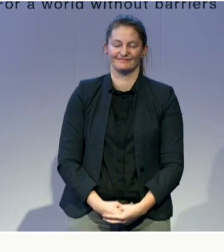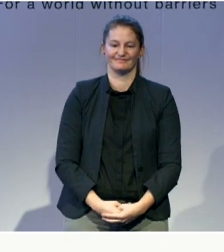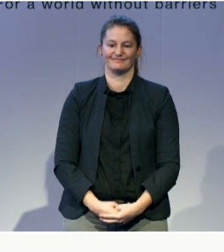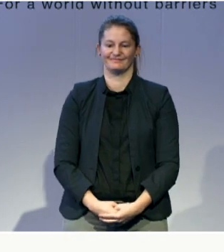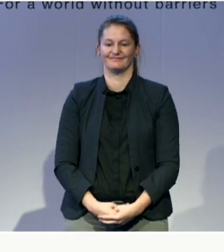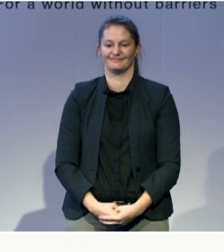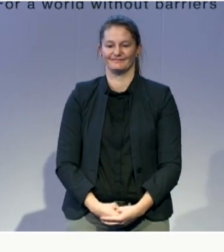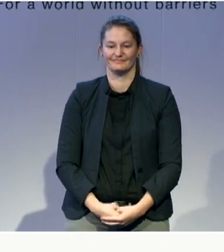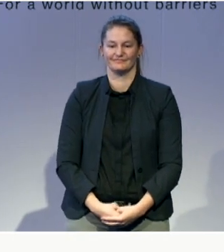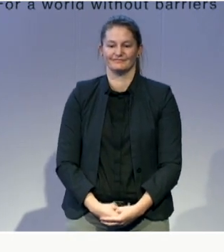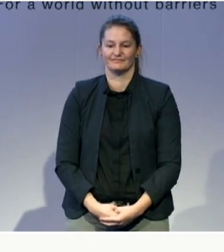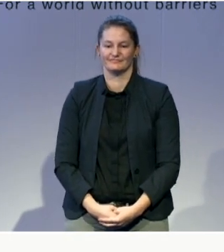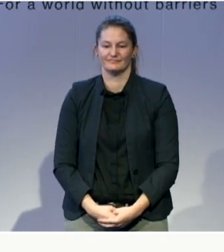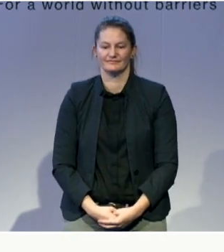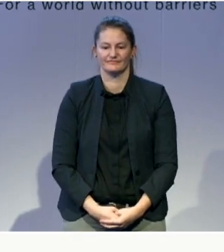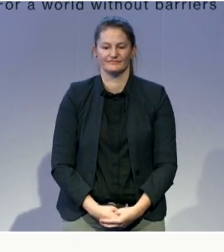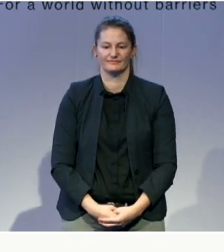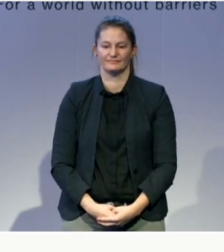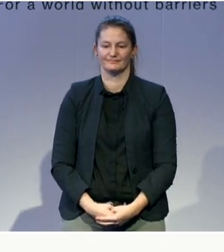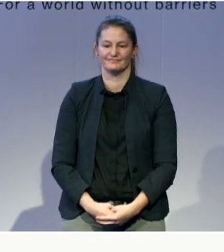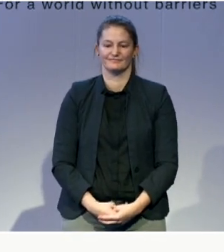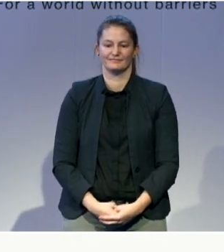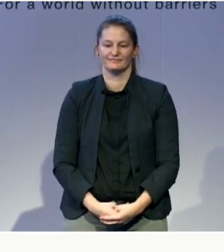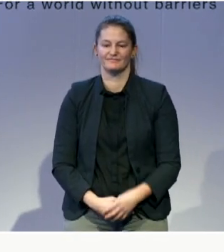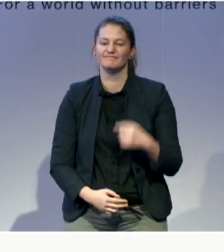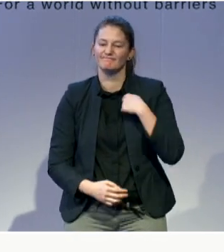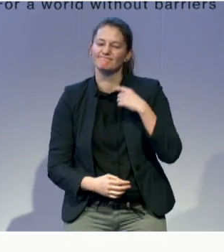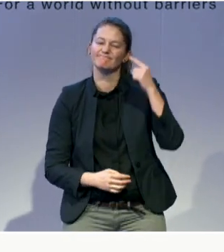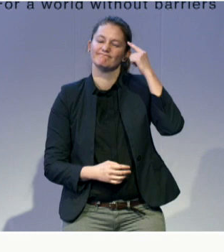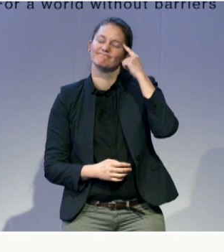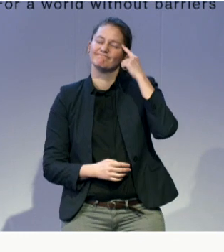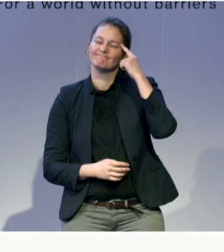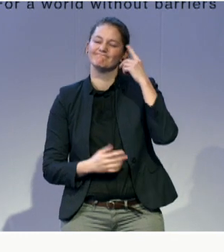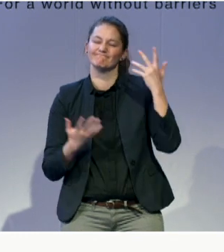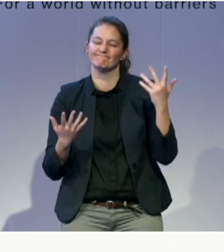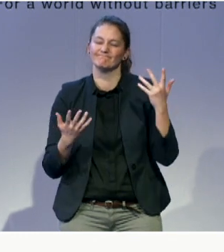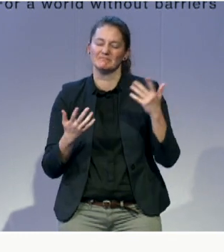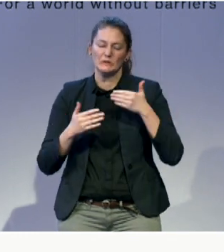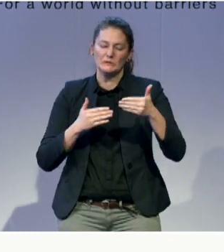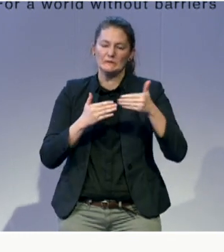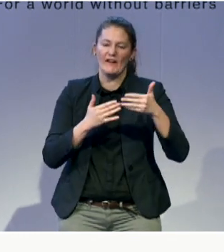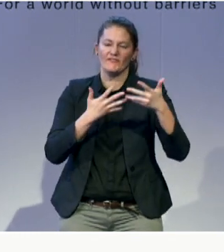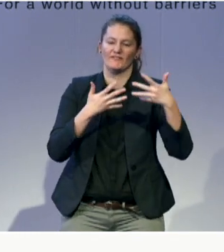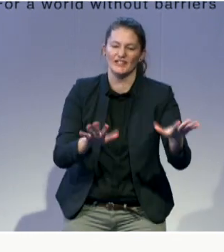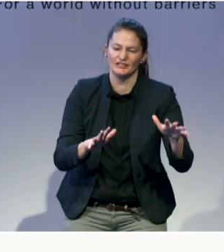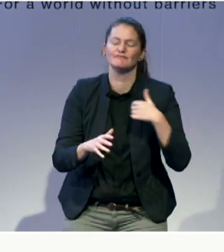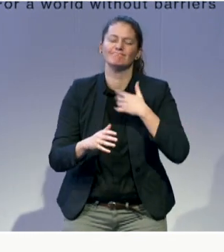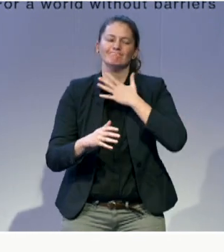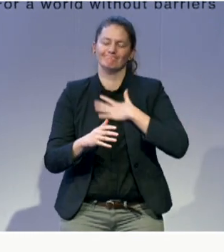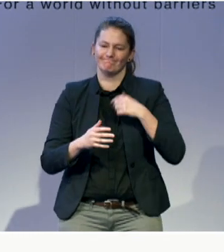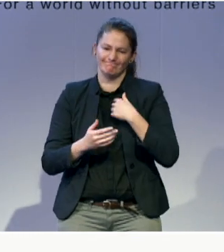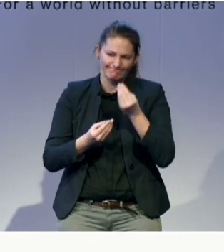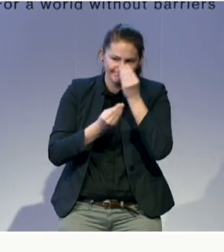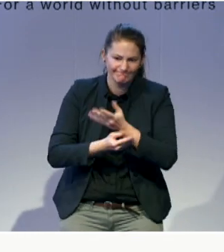So I think I'm probably pretty close to my time, so I just want to end by saying that I think one of the things that we